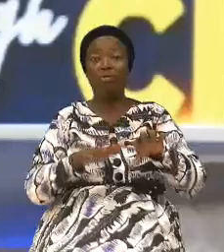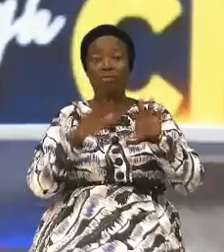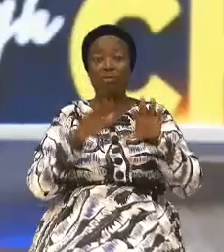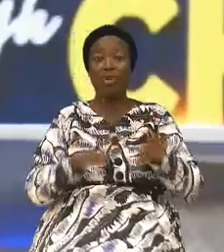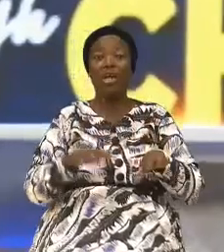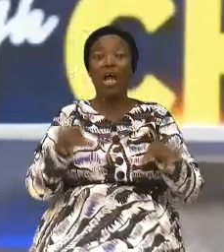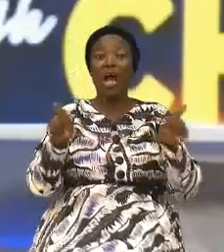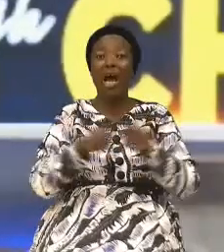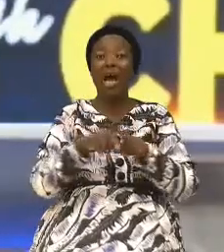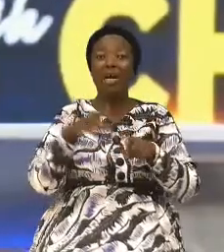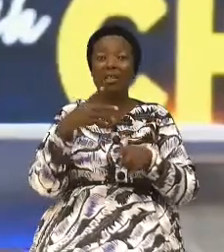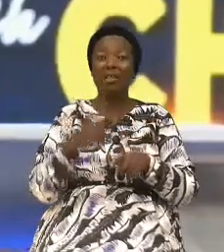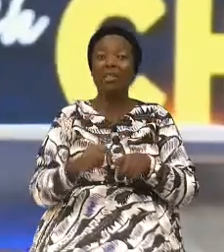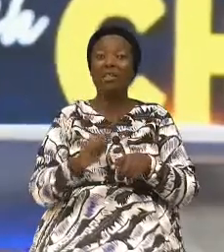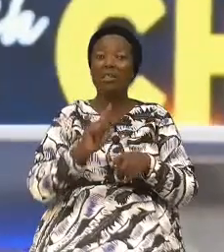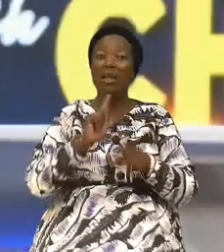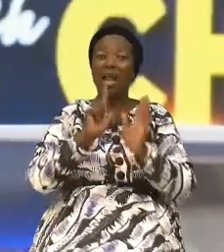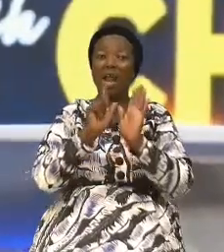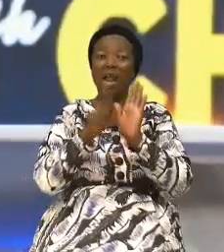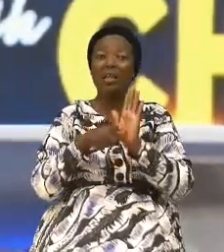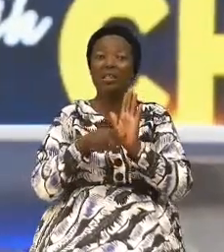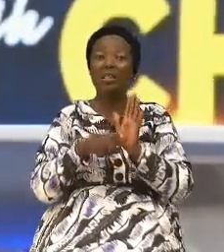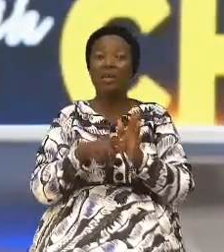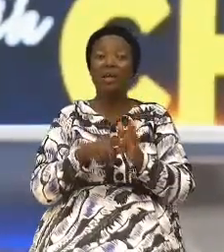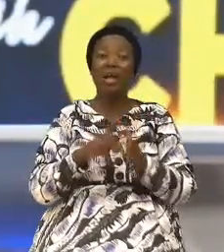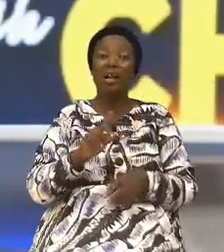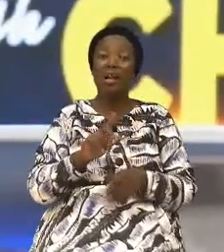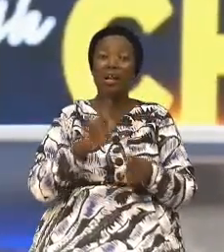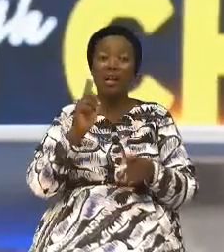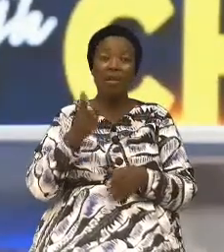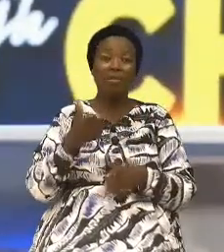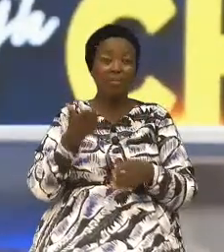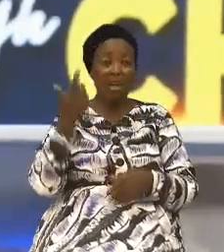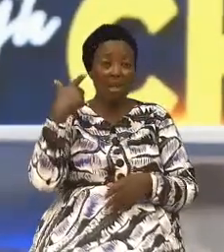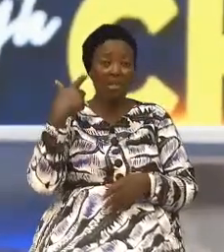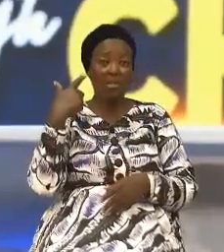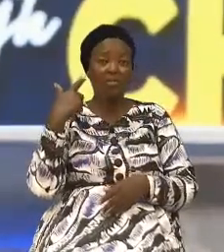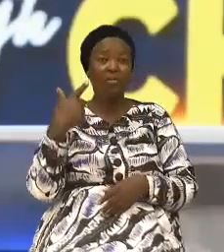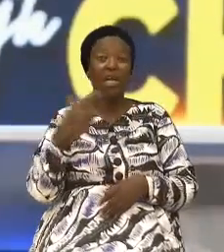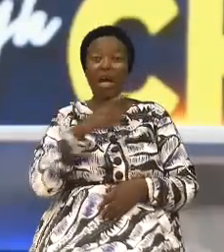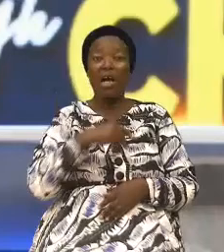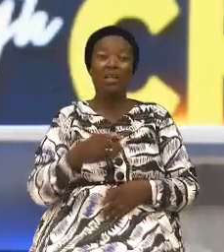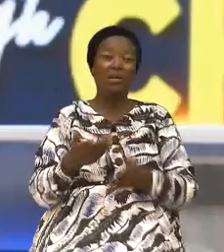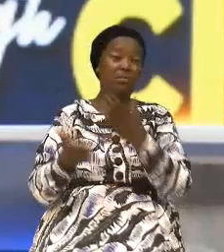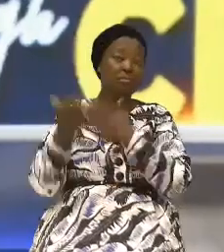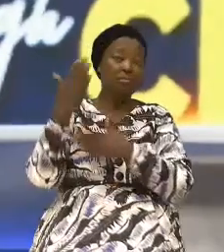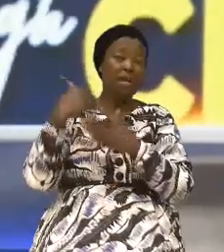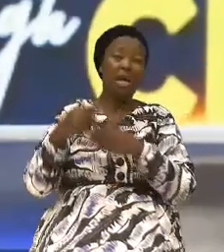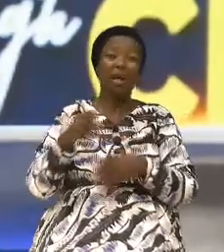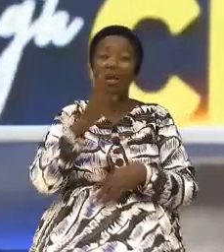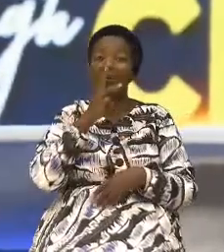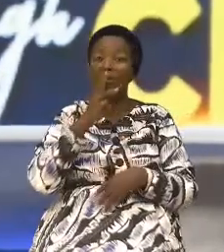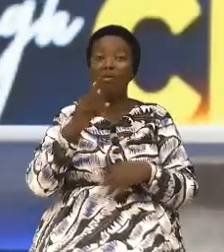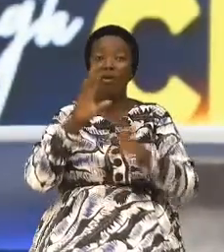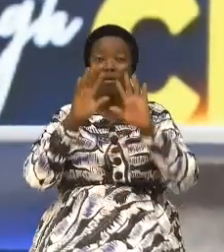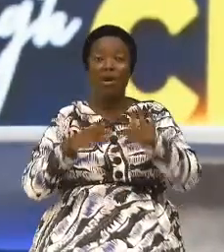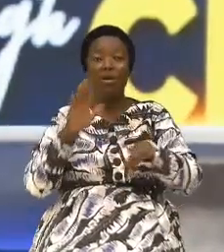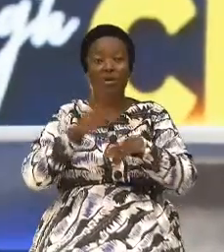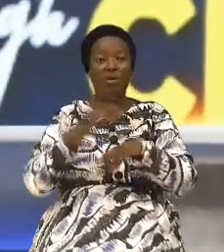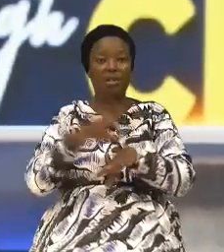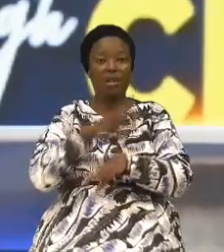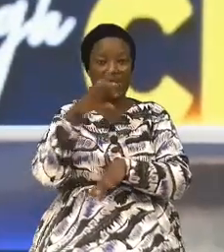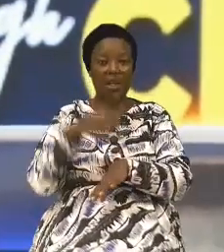the latter and the former rain on the earth. And that's when he